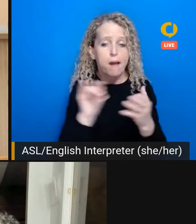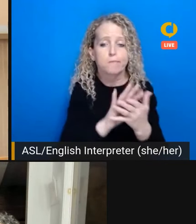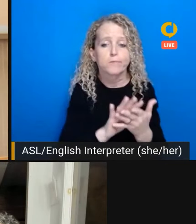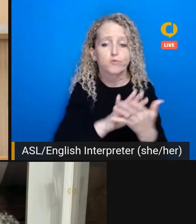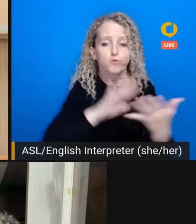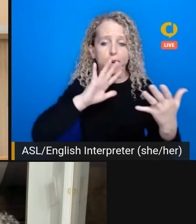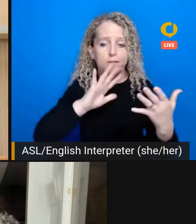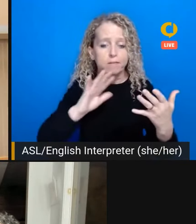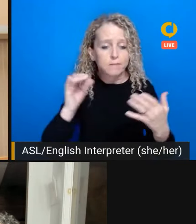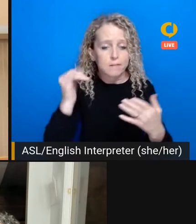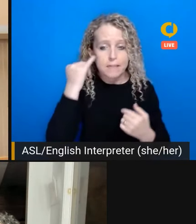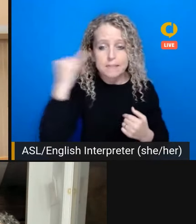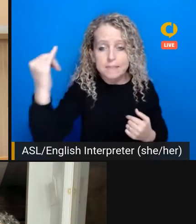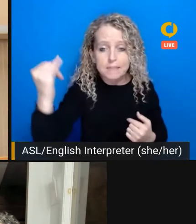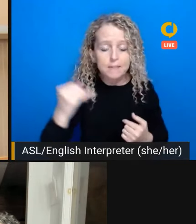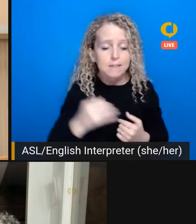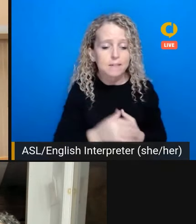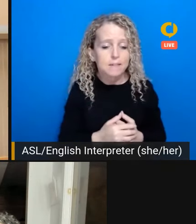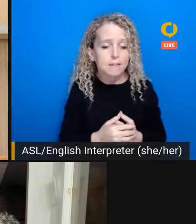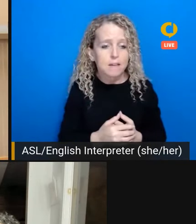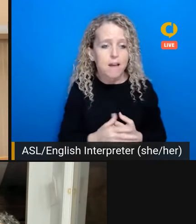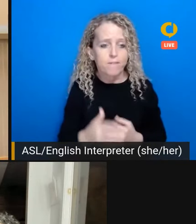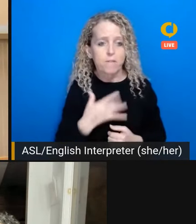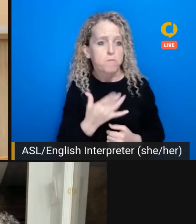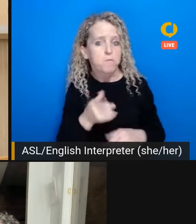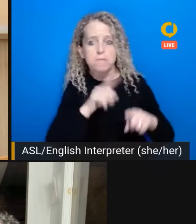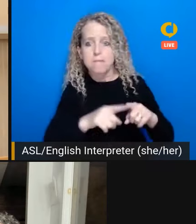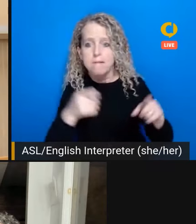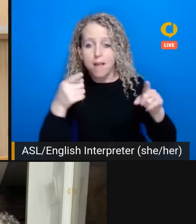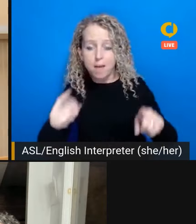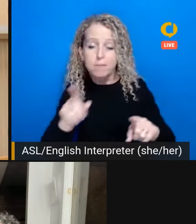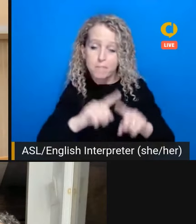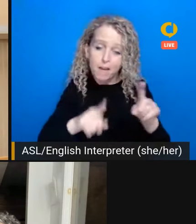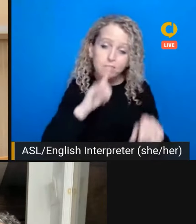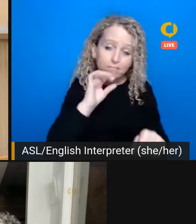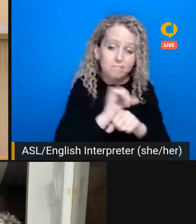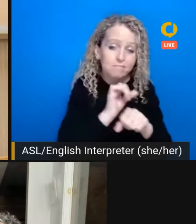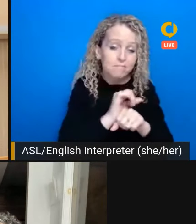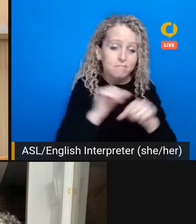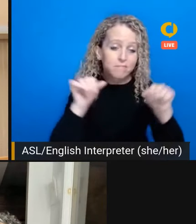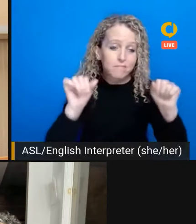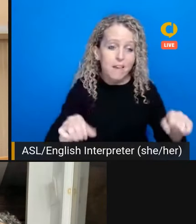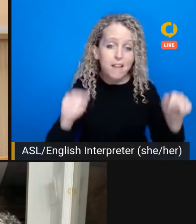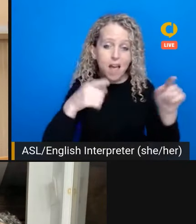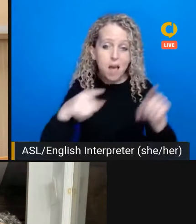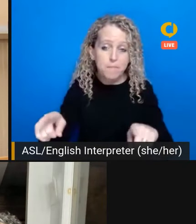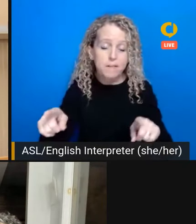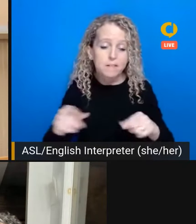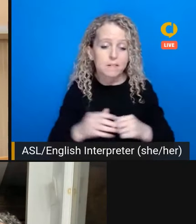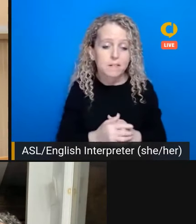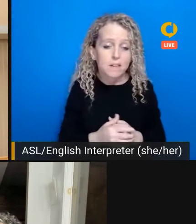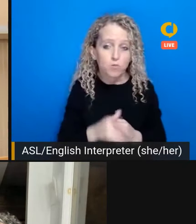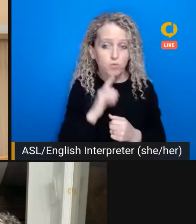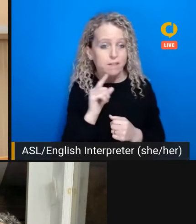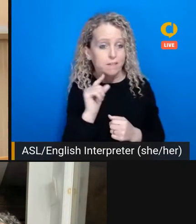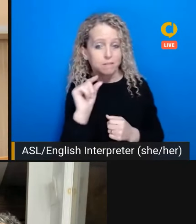huge change that like couldn't really happen, but it's not so abstract, and it is not just could happen, but it is